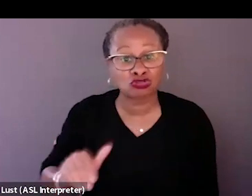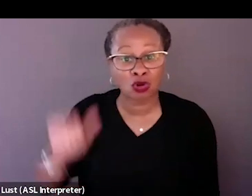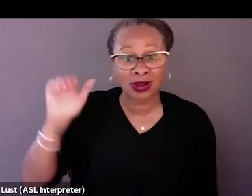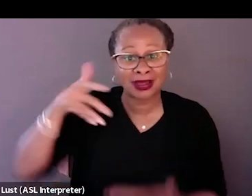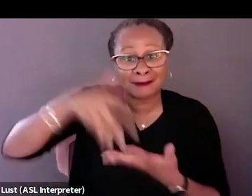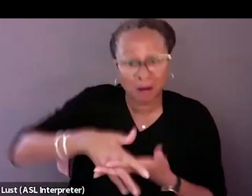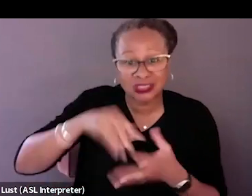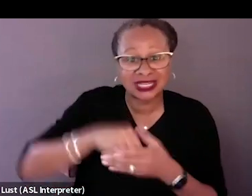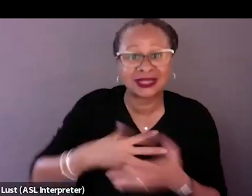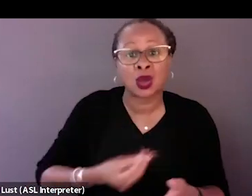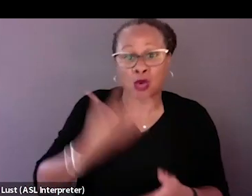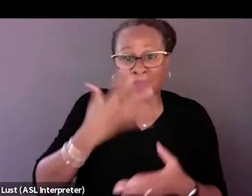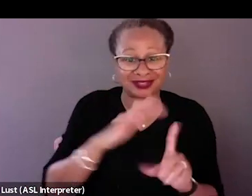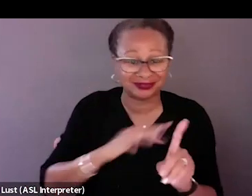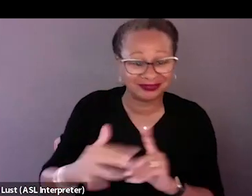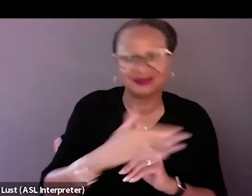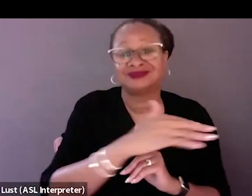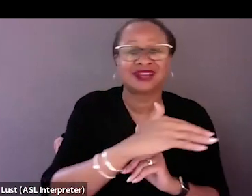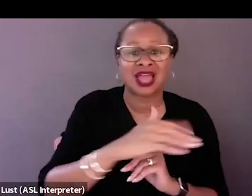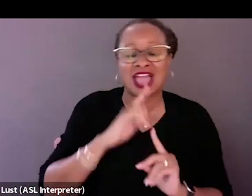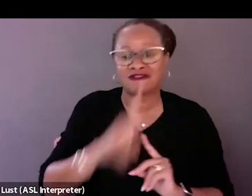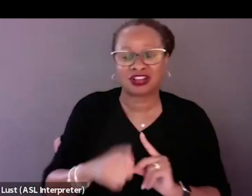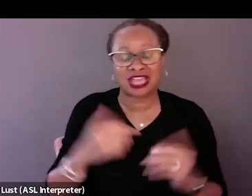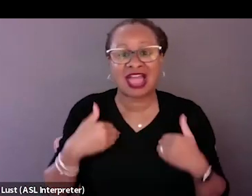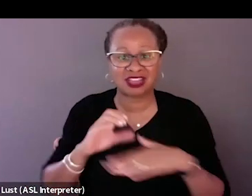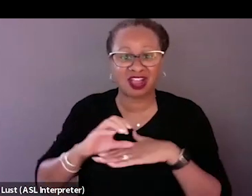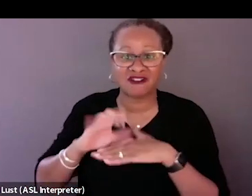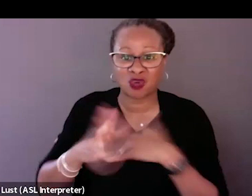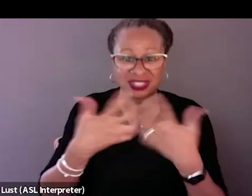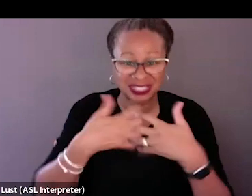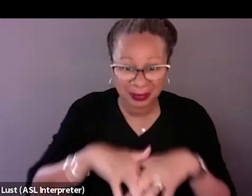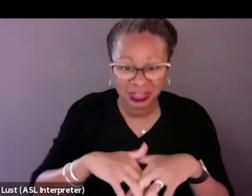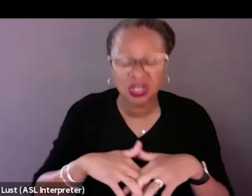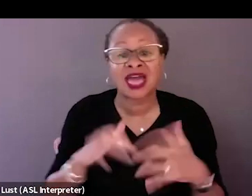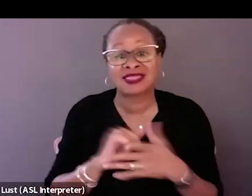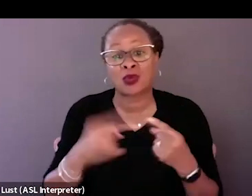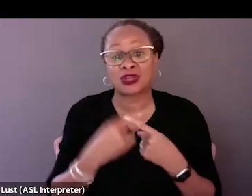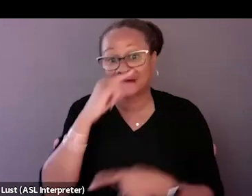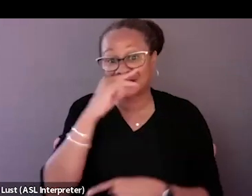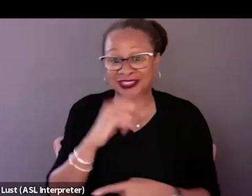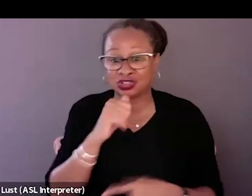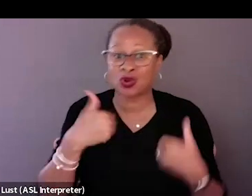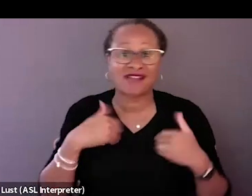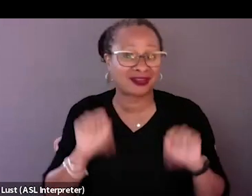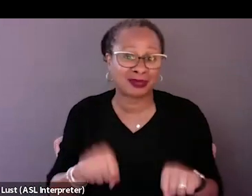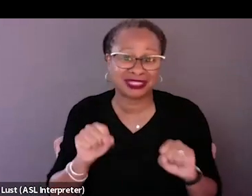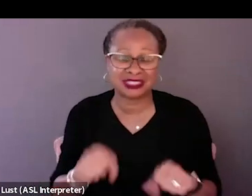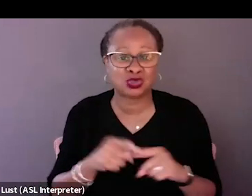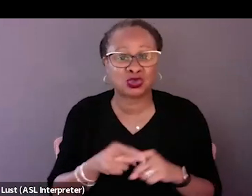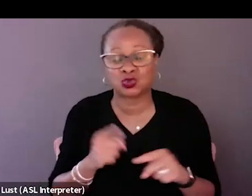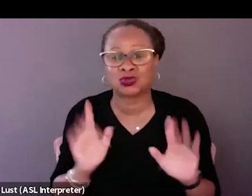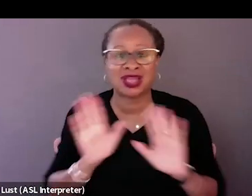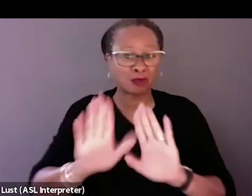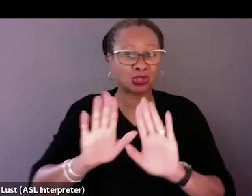in whiteness and really undergoing a kind of forced assimilation that when you're a kid you don't actually have the ability to